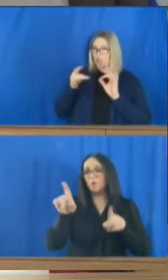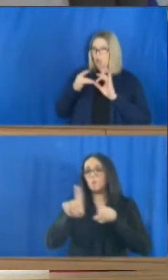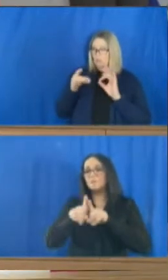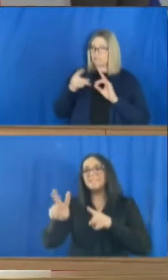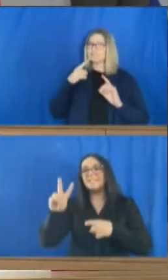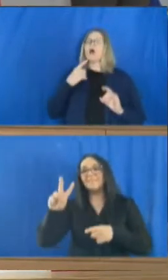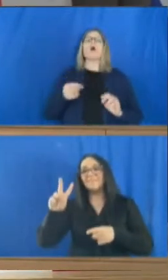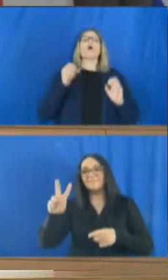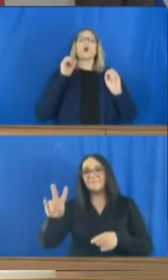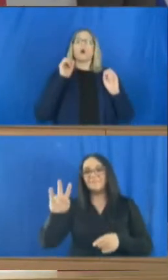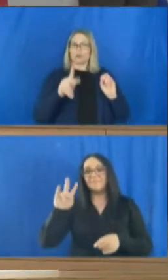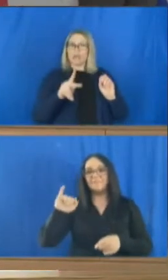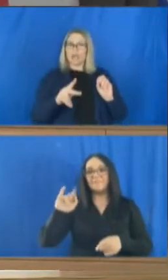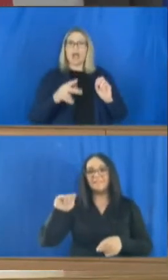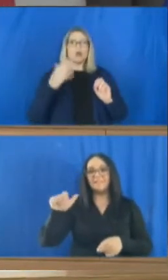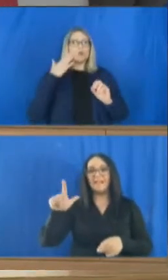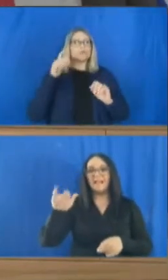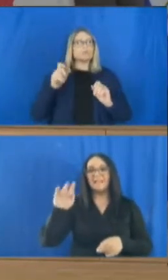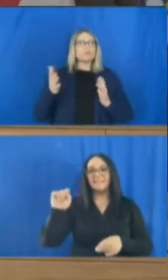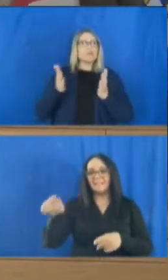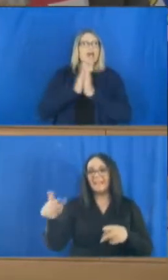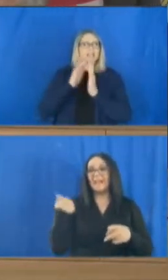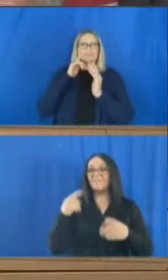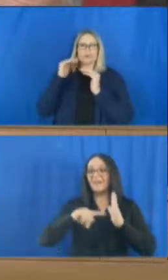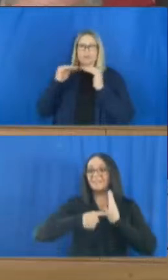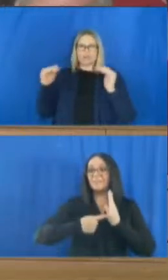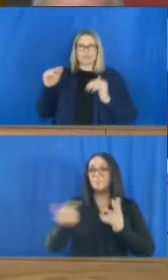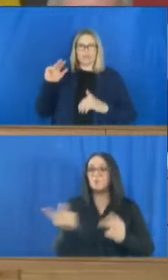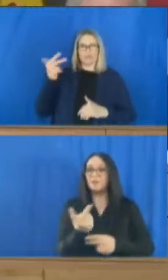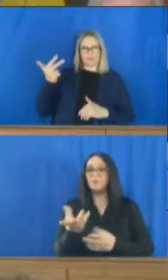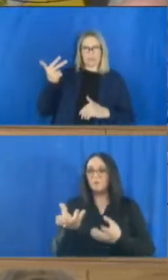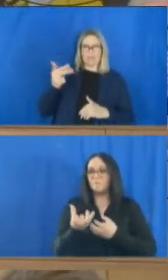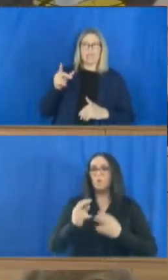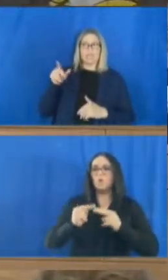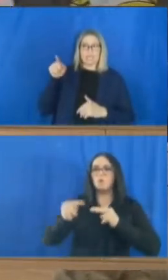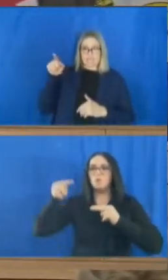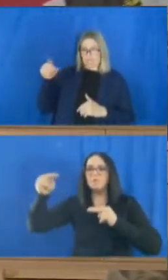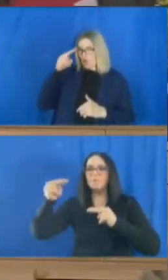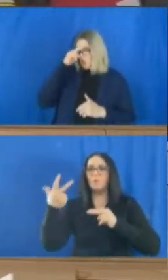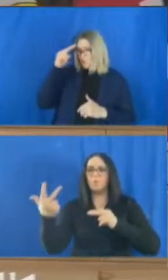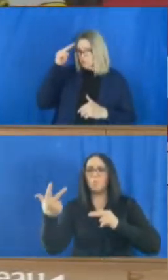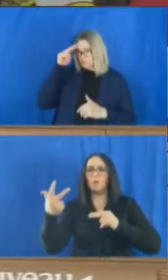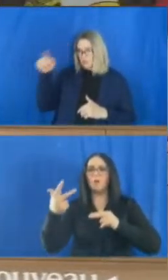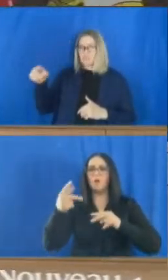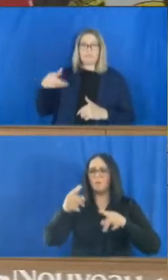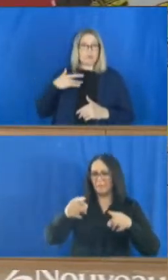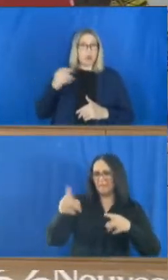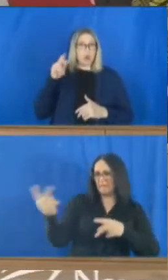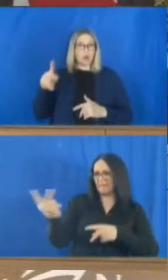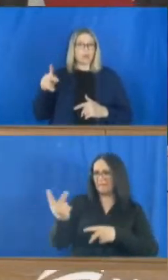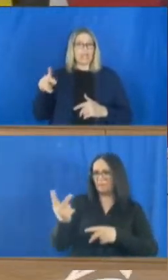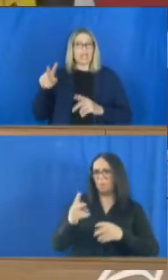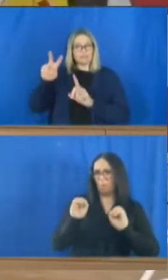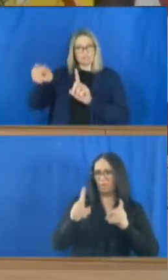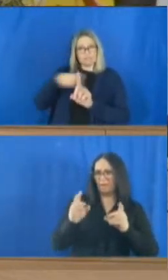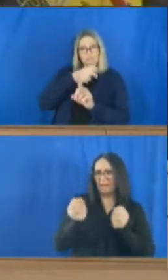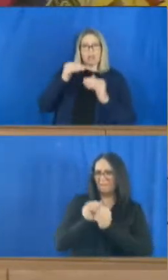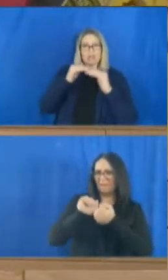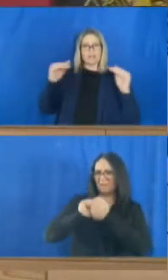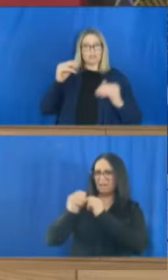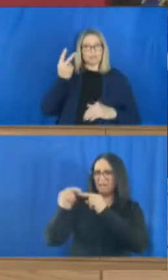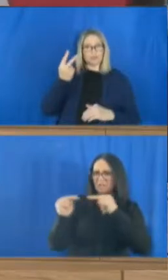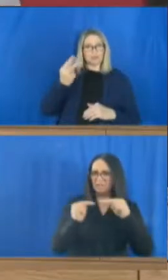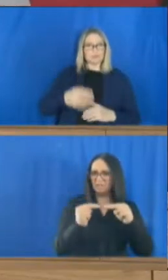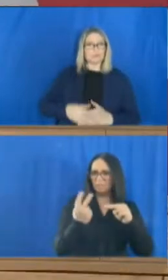Yes, Laura. The conversations that we've been having, I mean, we've been meeting more than twice a day with the RHA CEOs